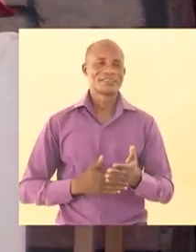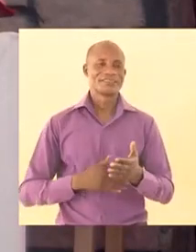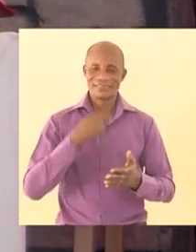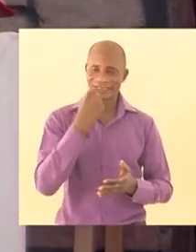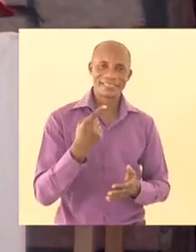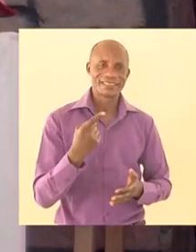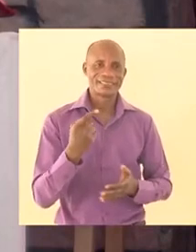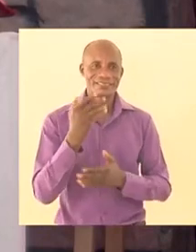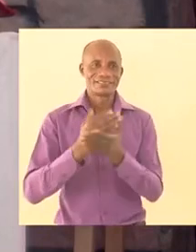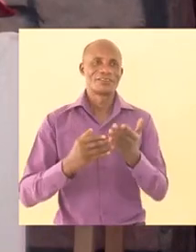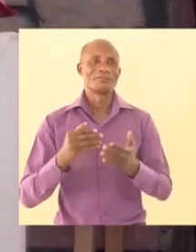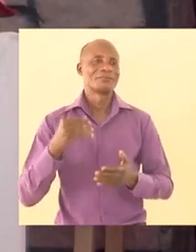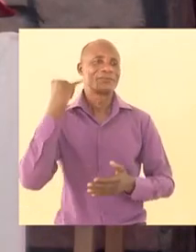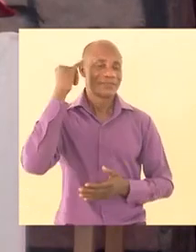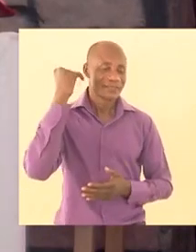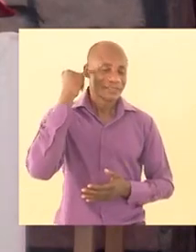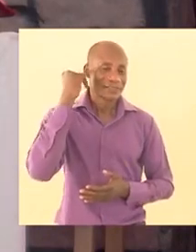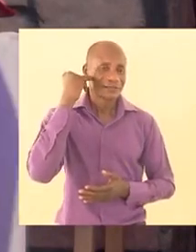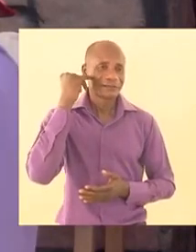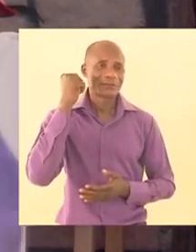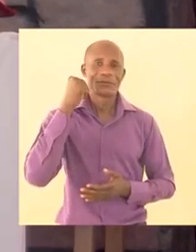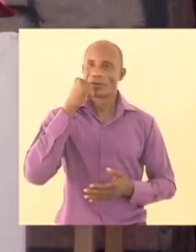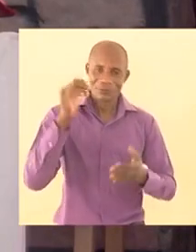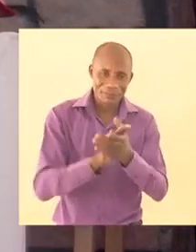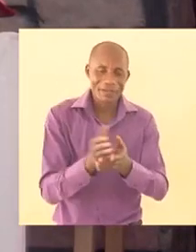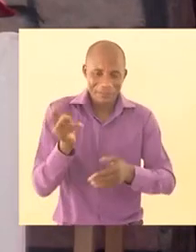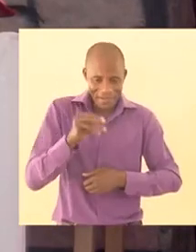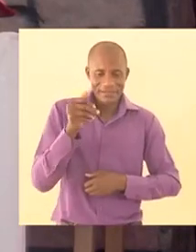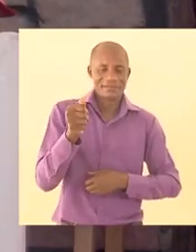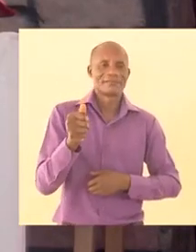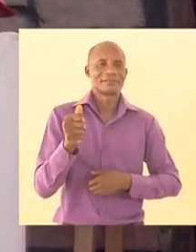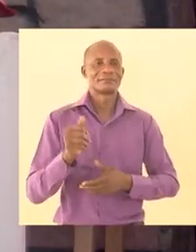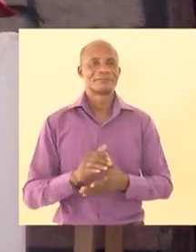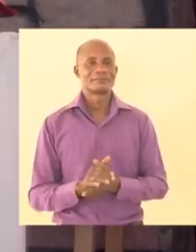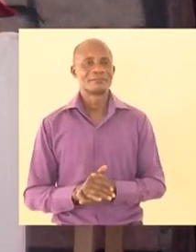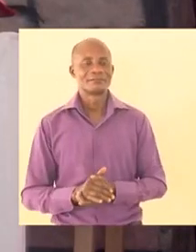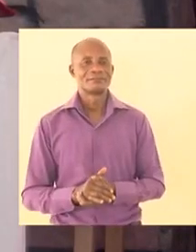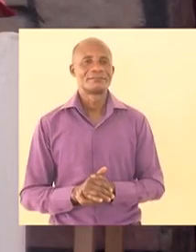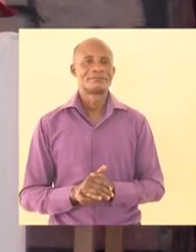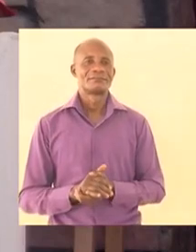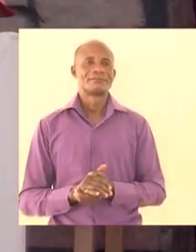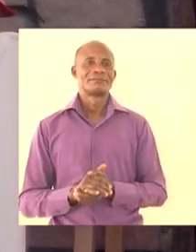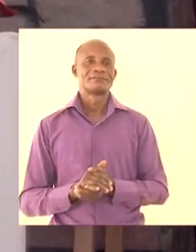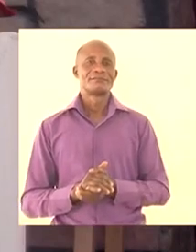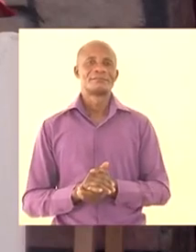all, Igbo women used to do it? Used to marry one another and practice homosexuality?